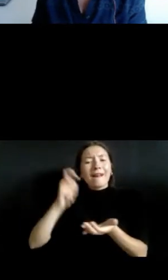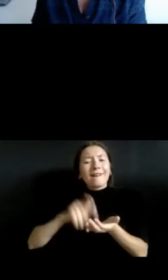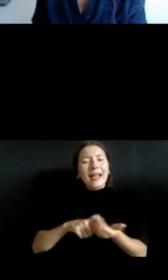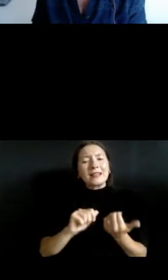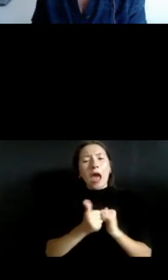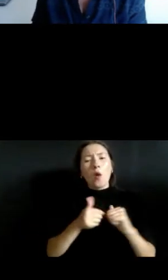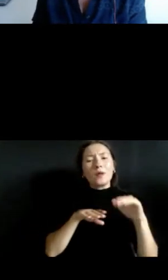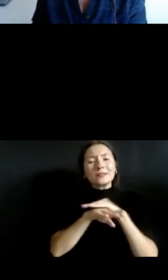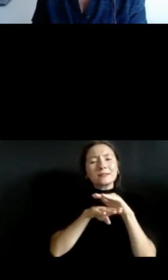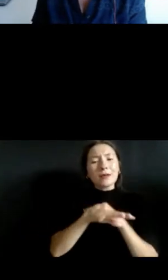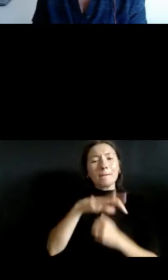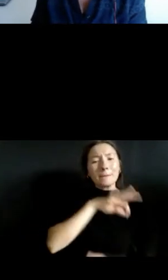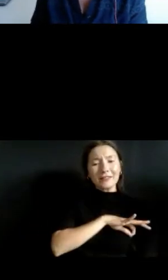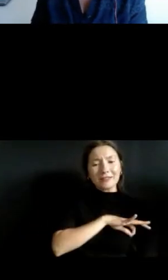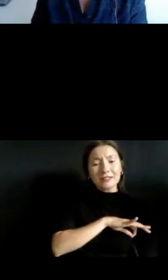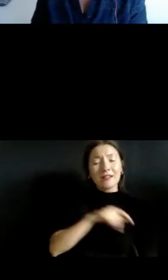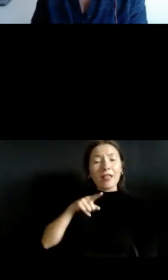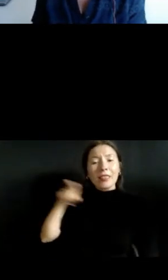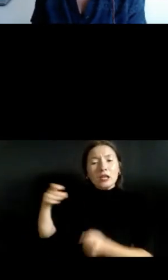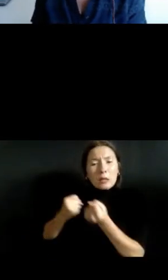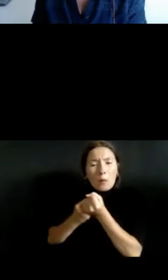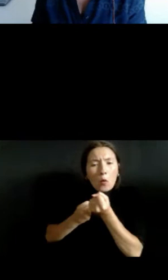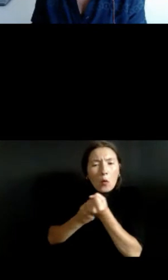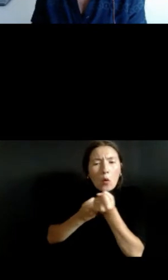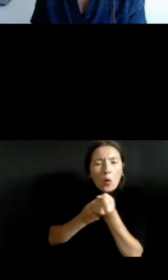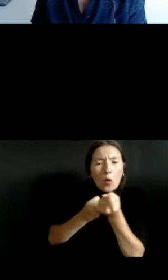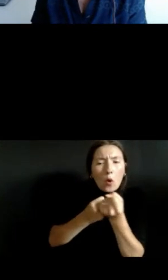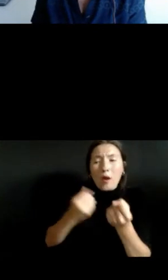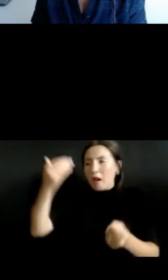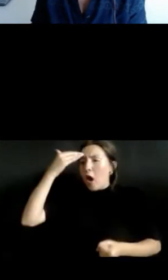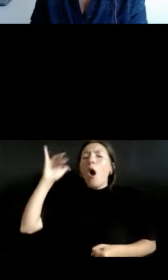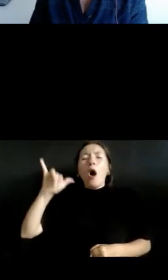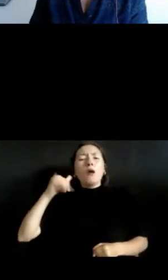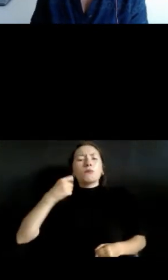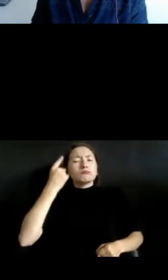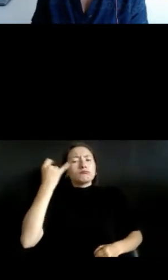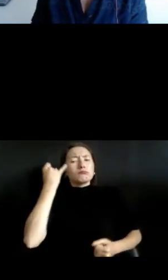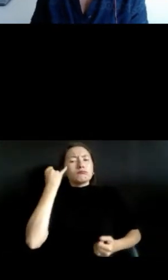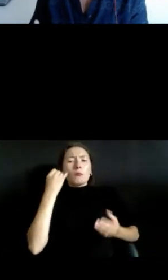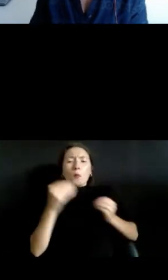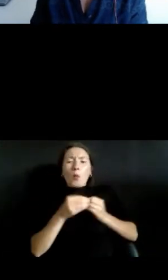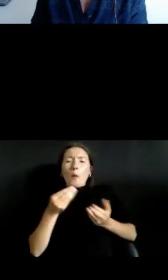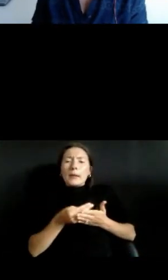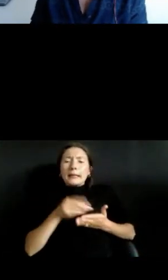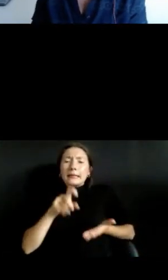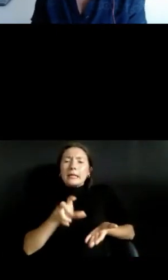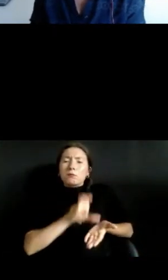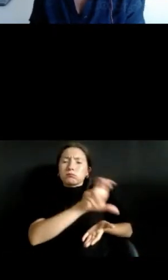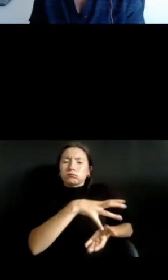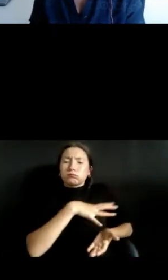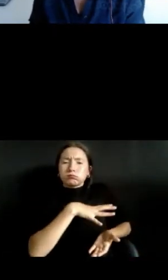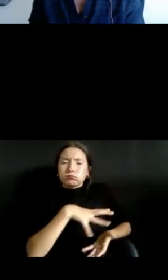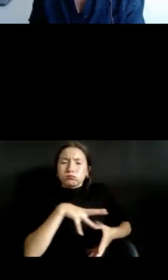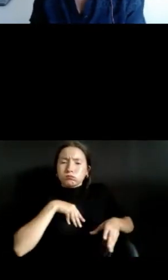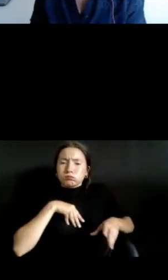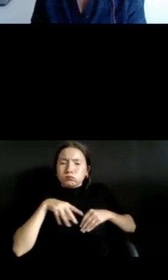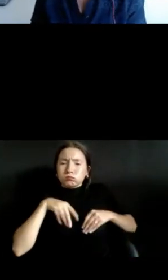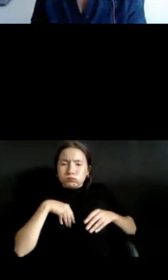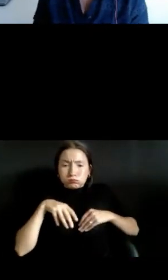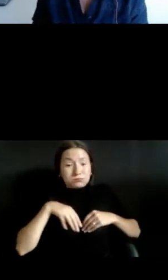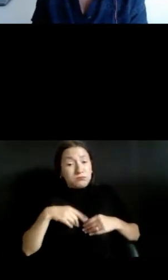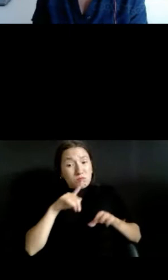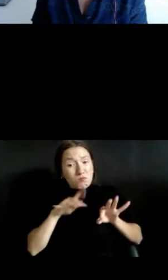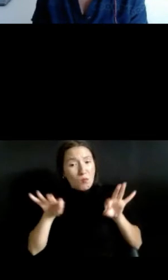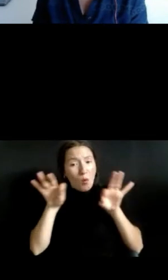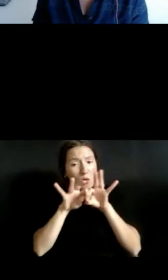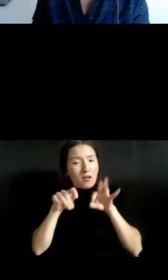that it will take to implement, particularly for initial training and support for content authors and developers. Now, developing a team of